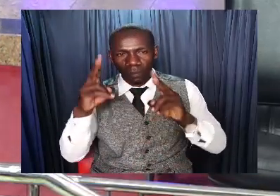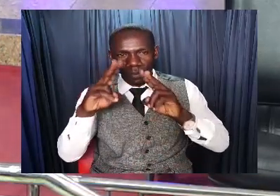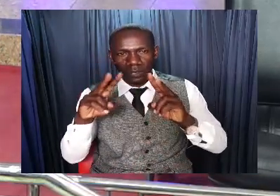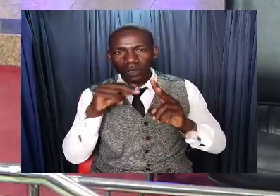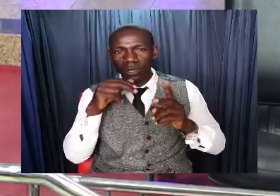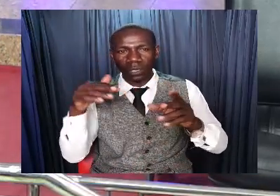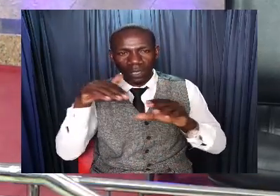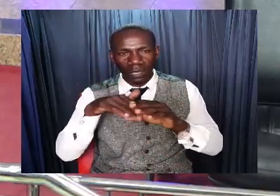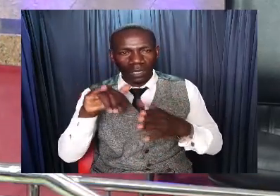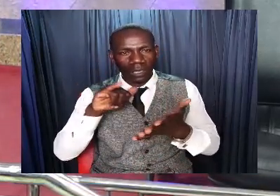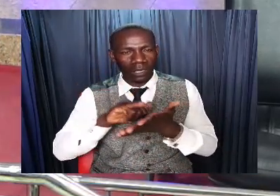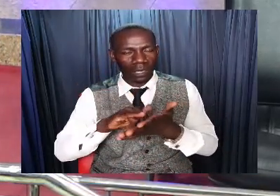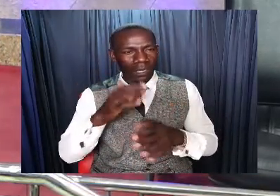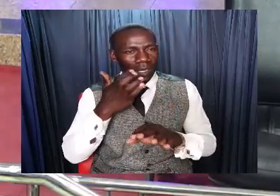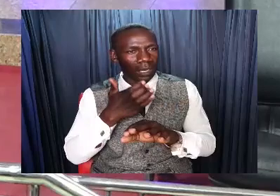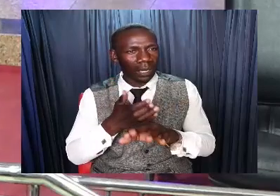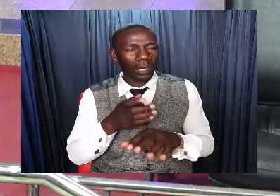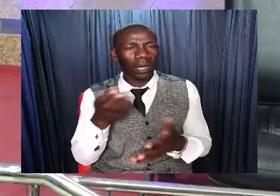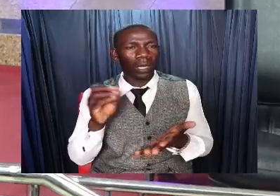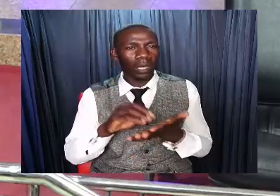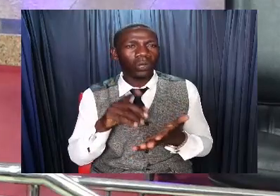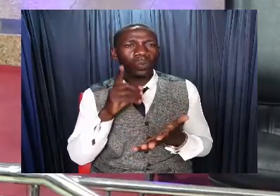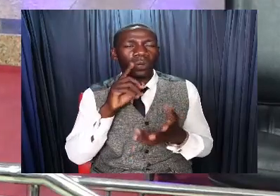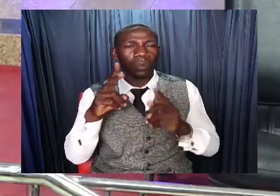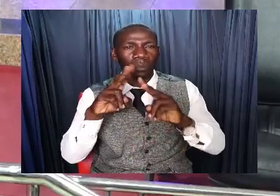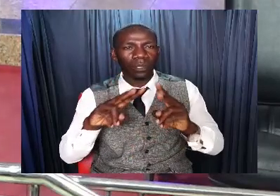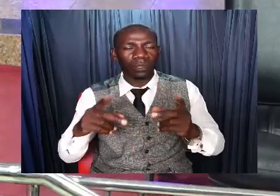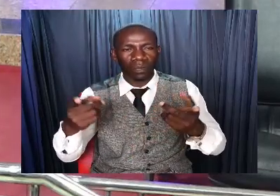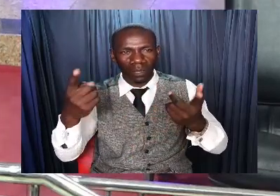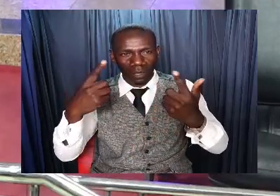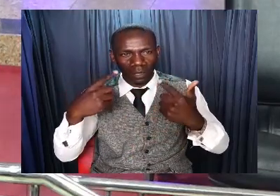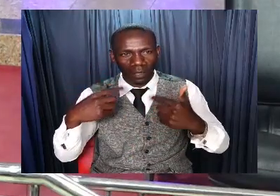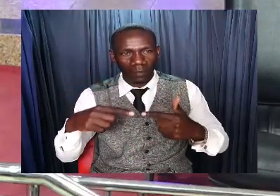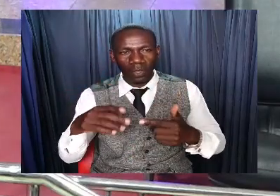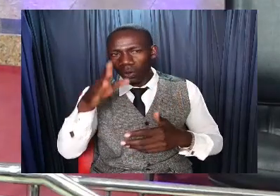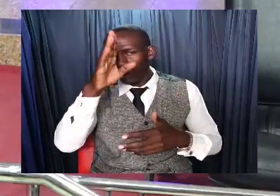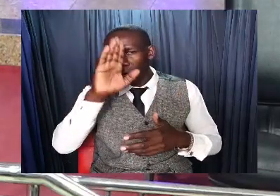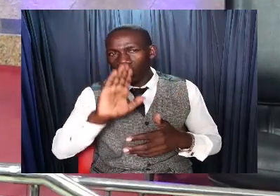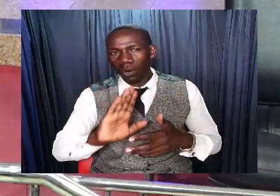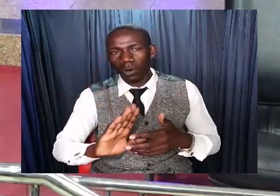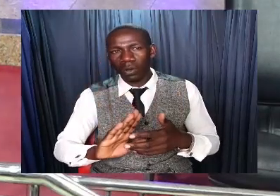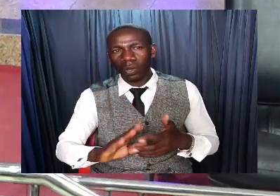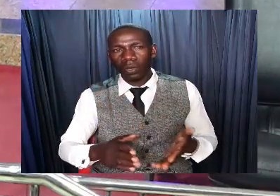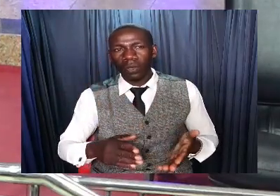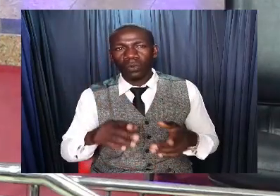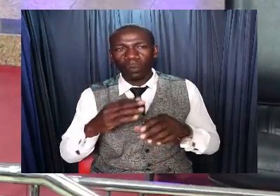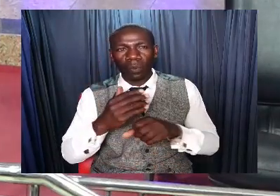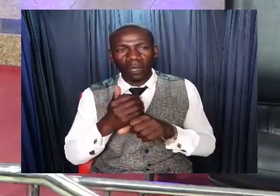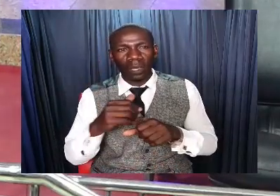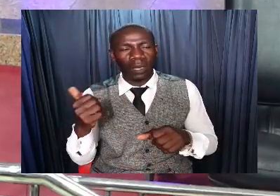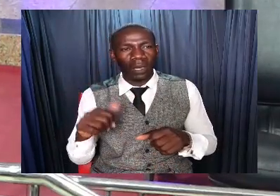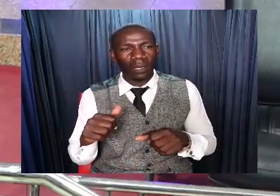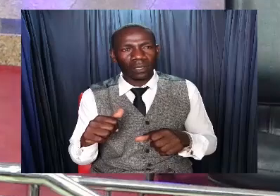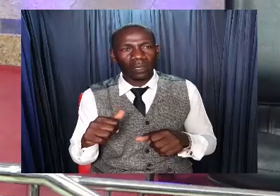doesn't mean katika ugumu huo. In the same hardship. Tena kesho. Again tomorrow. Amani ije. There's peace. Ili Mungu. For God. Afanye wengine. To make